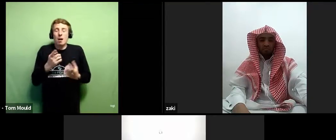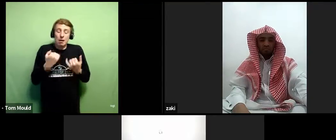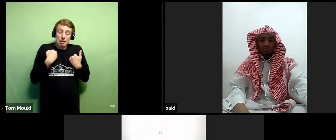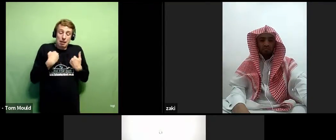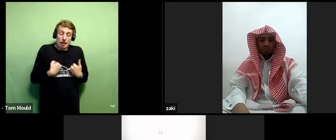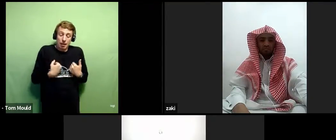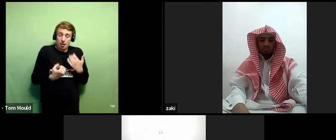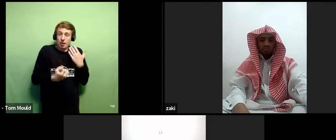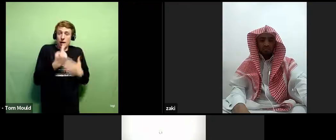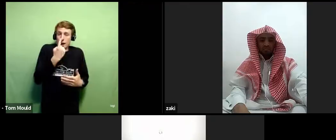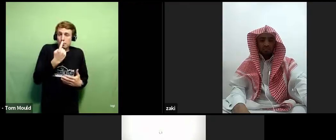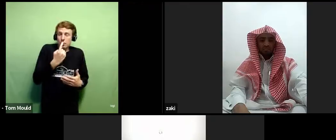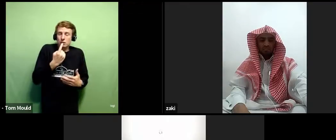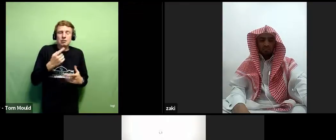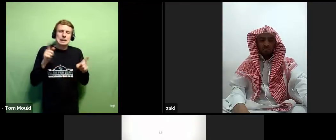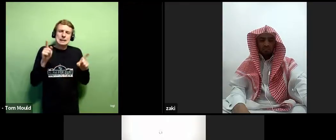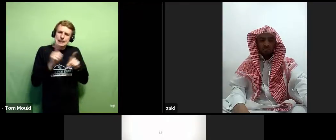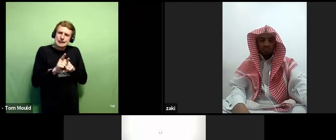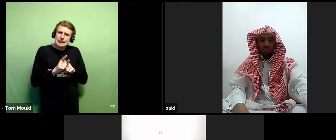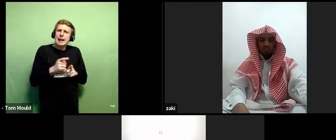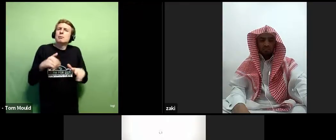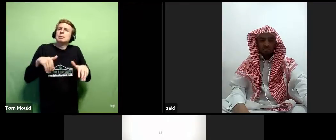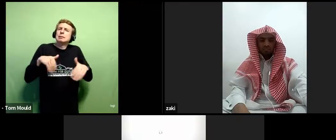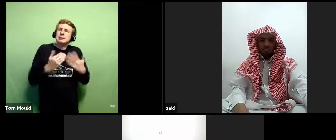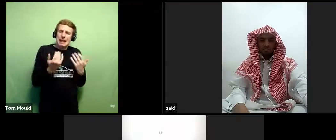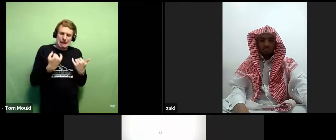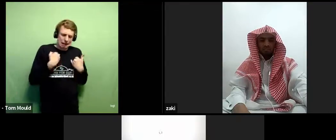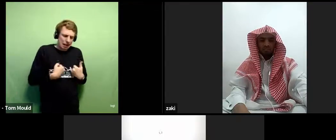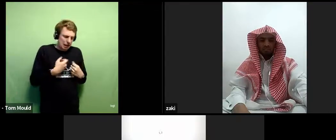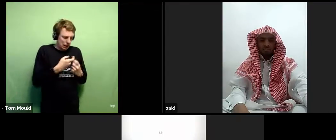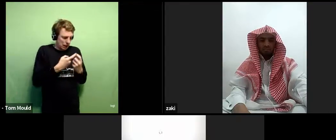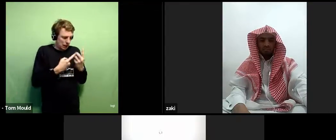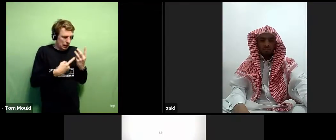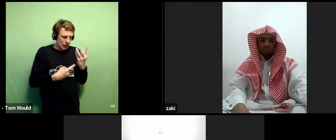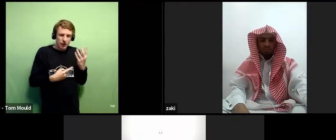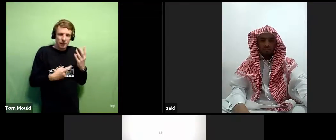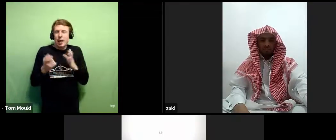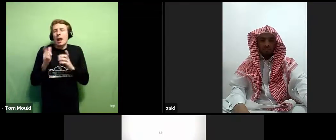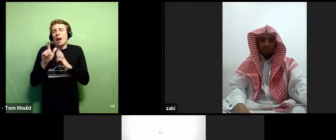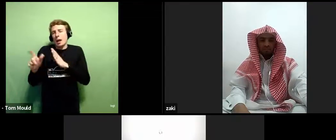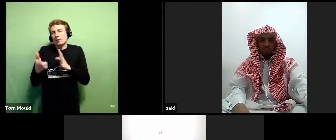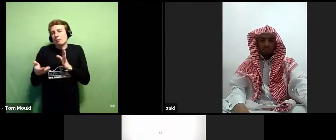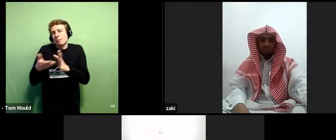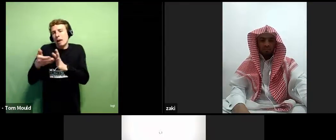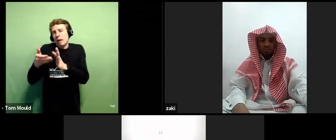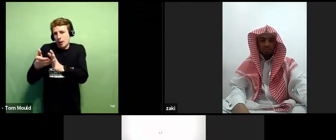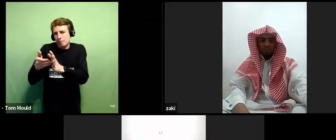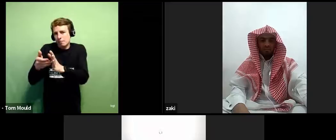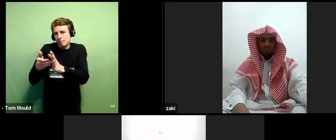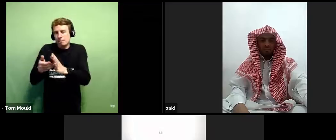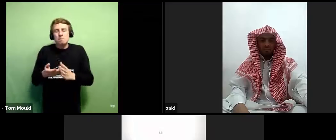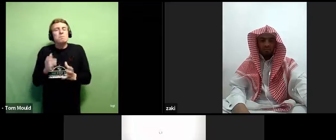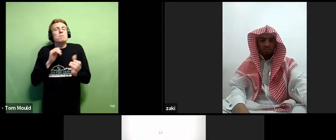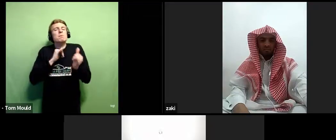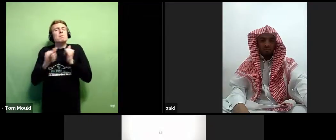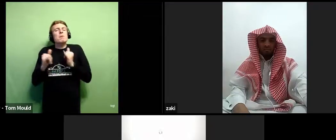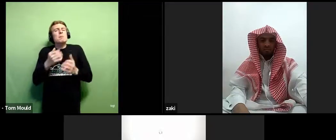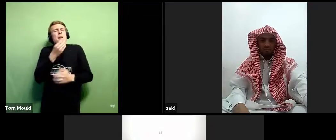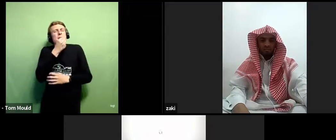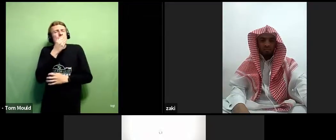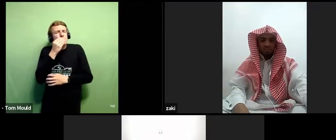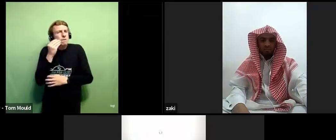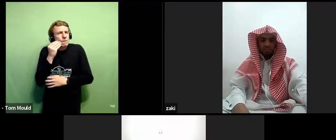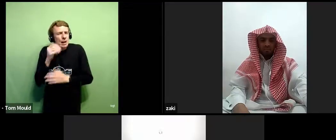days. And as for those who can fast with difficulty, they have a choice, either to fast or to feed a